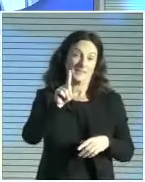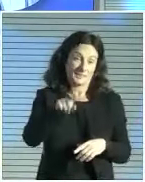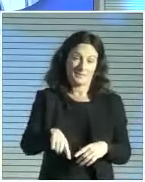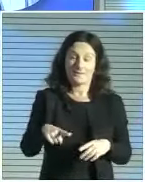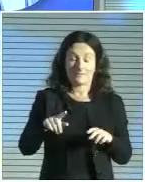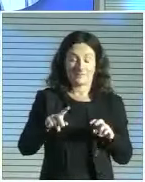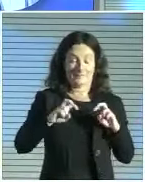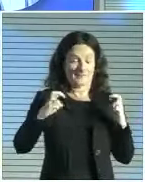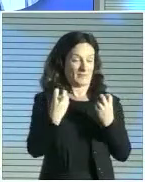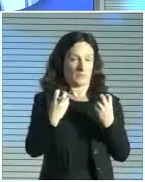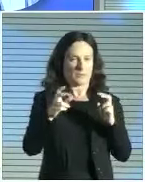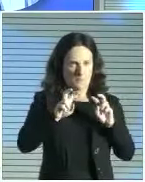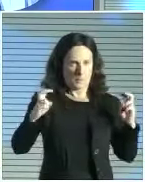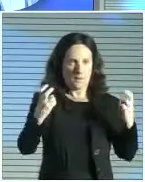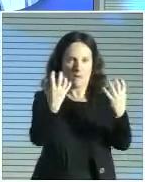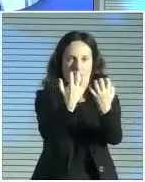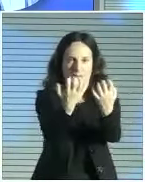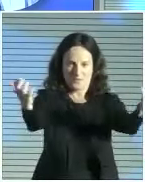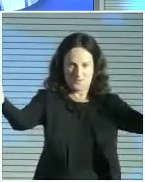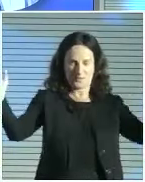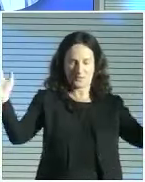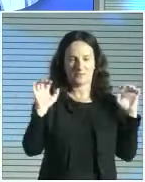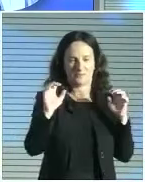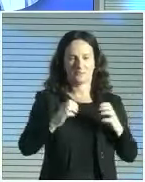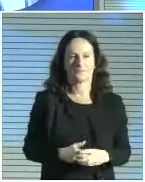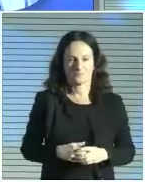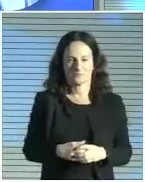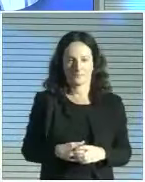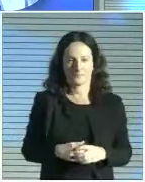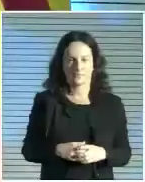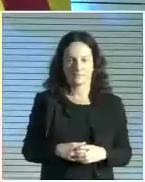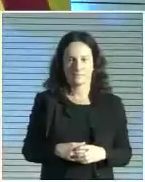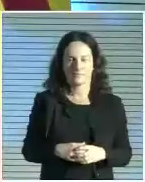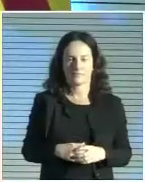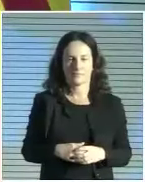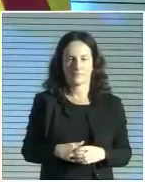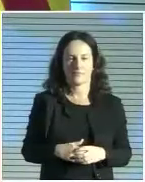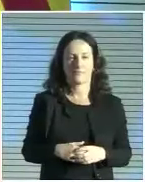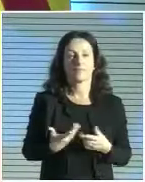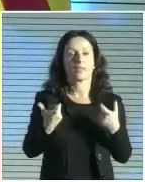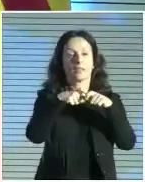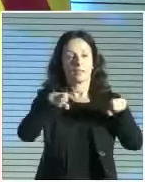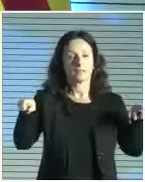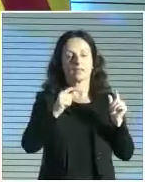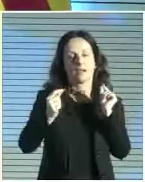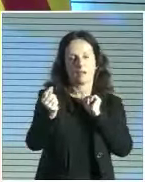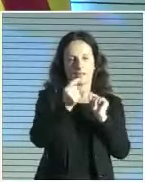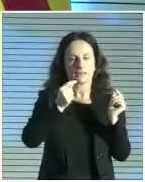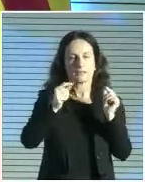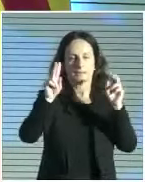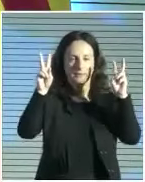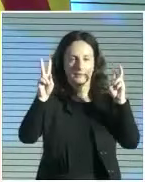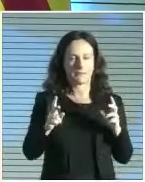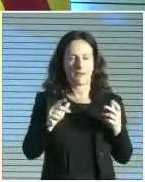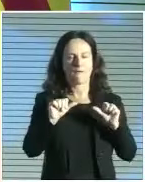panel on the role of governance models we want to discuss here with leading experts,